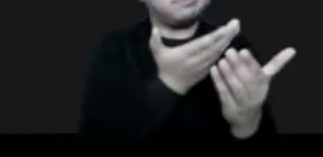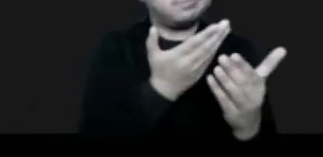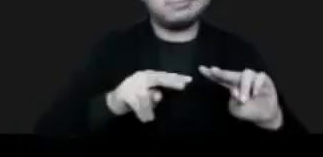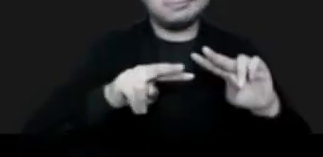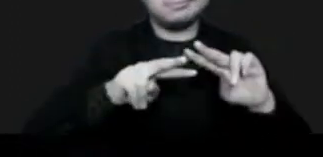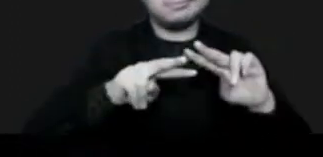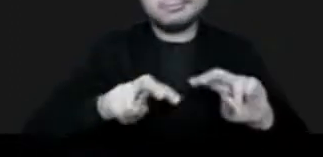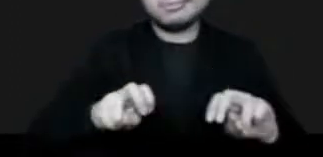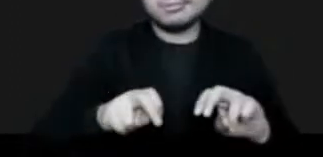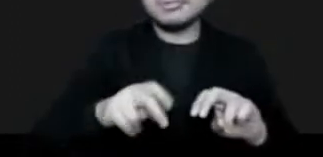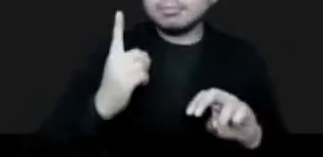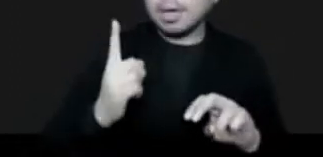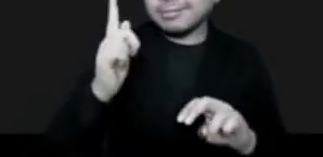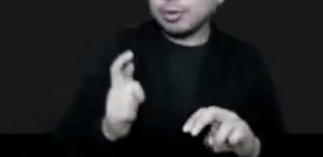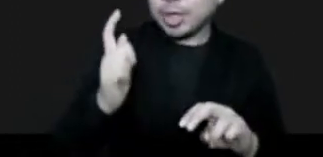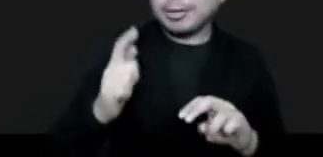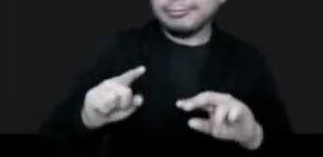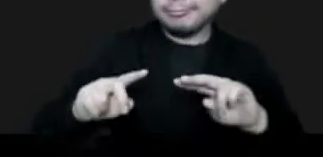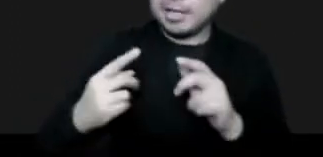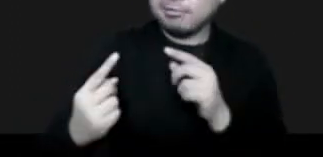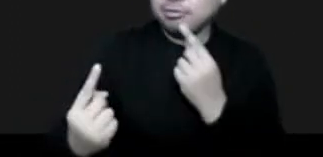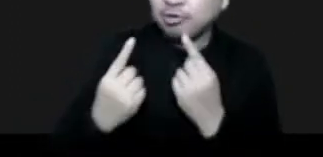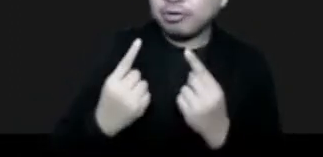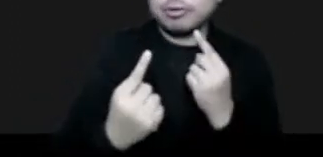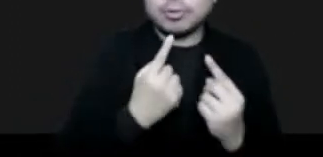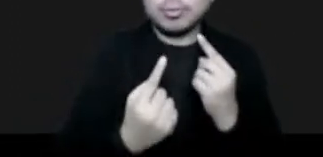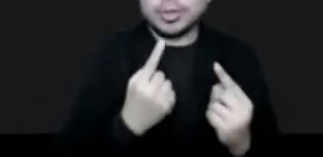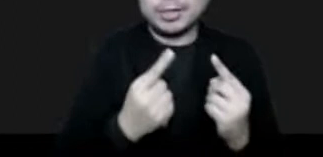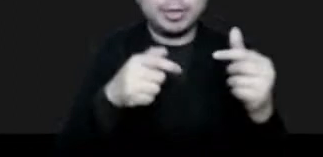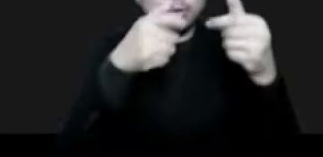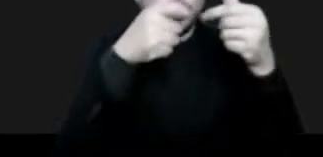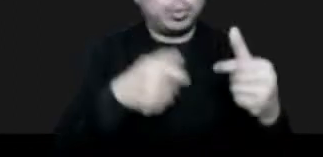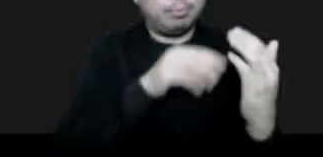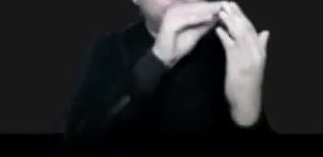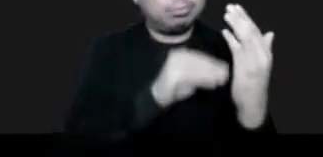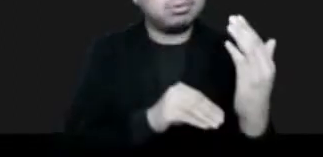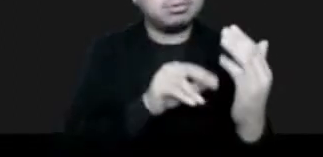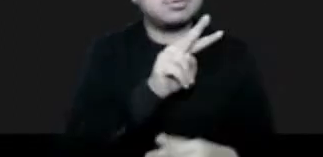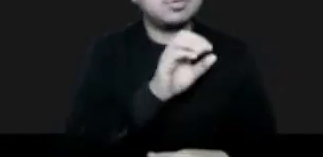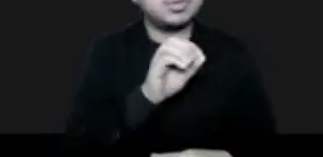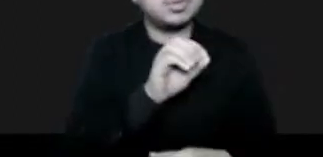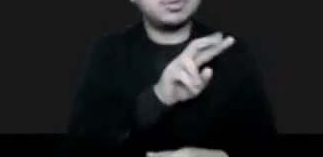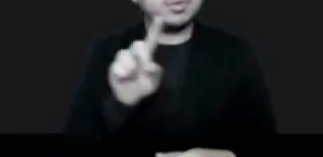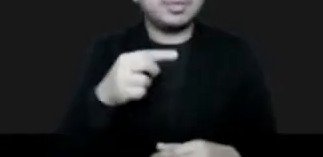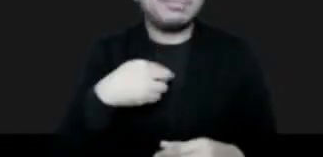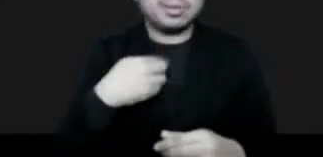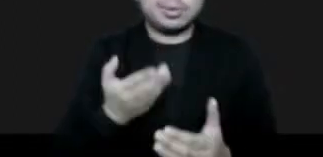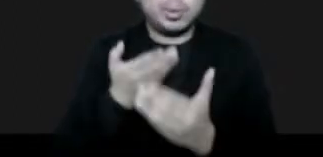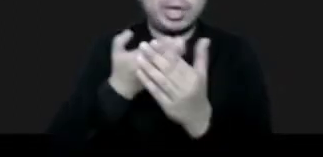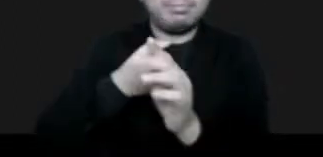consultations before the end of 2021. So I recommend to all activists to check at your national